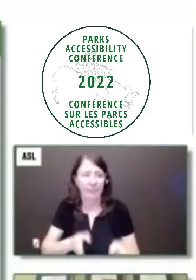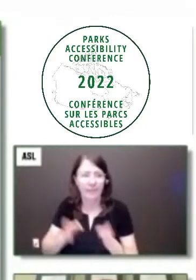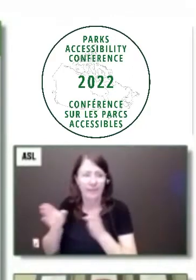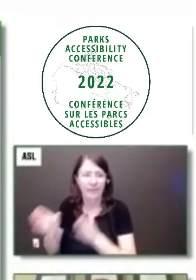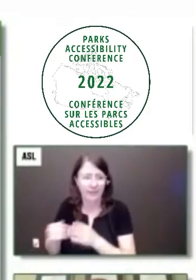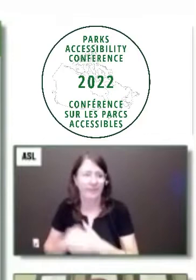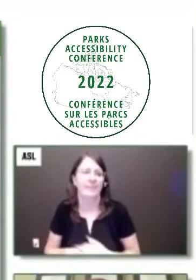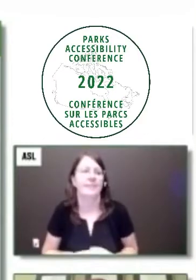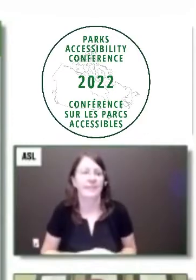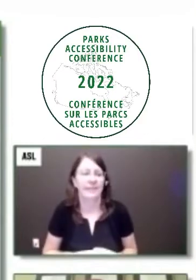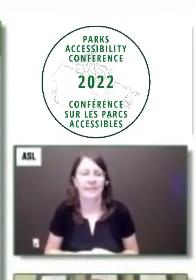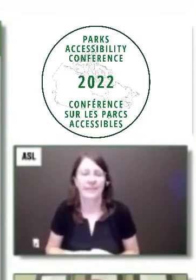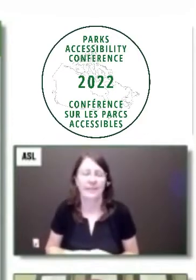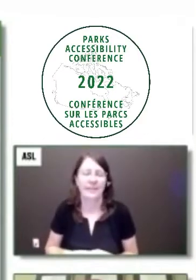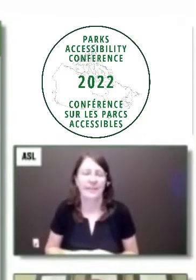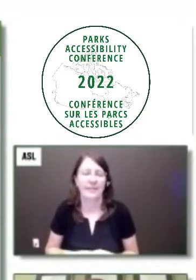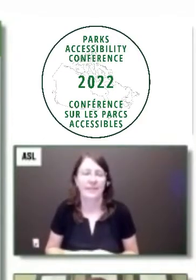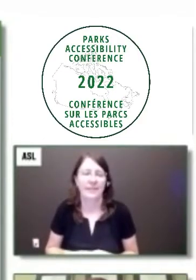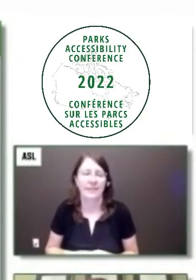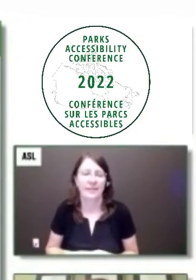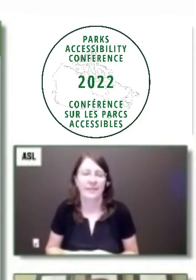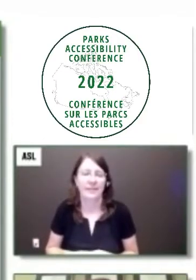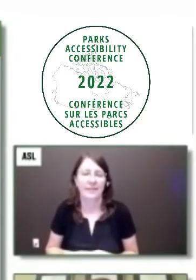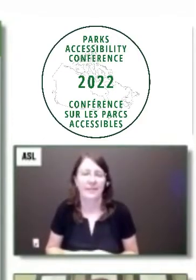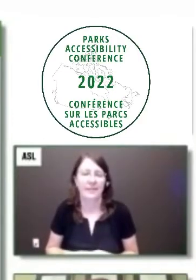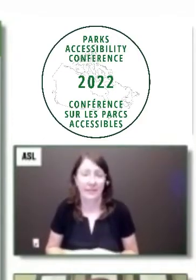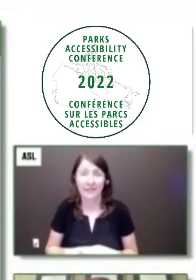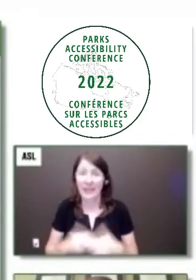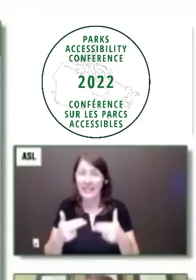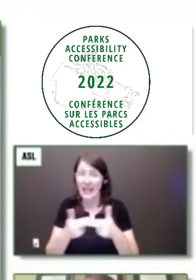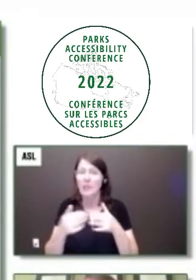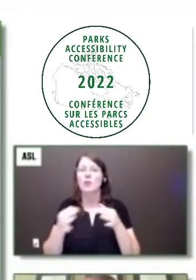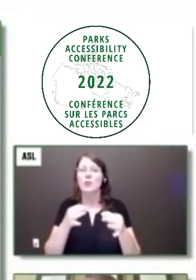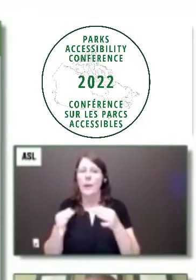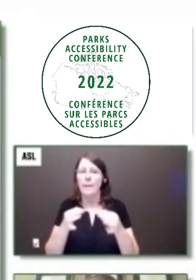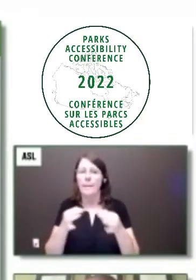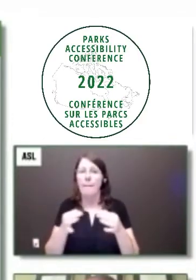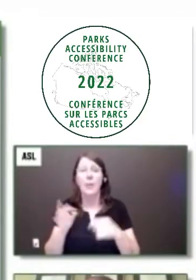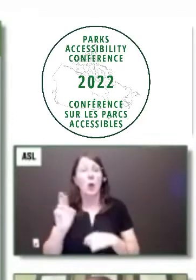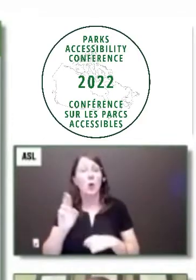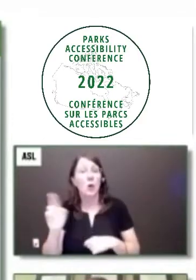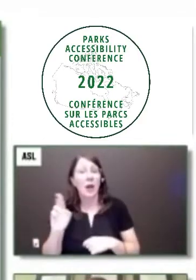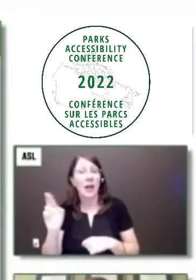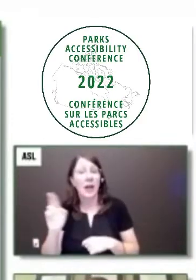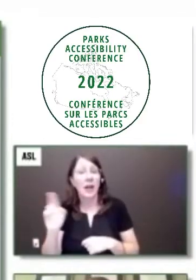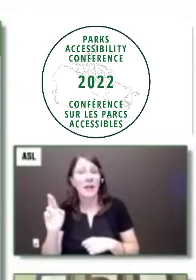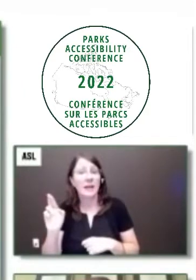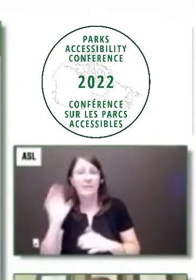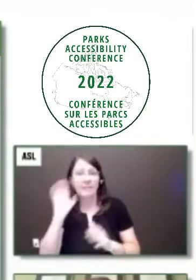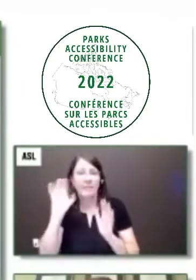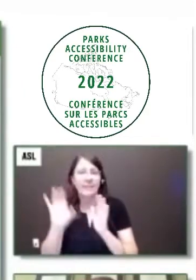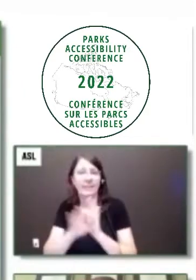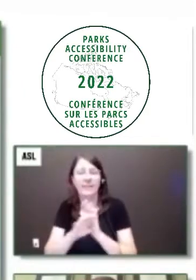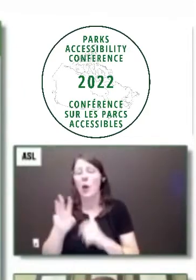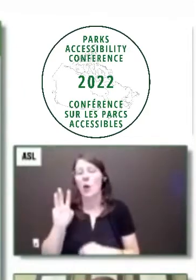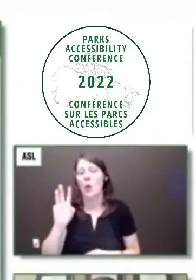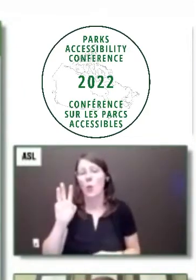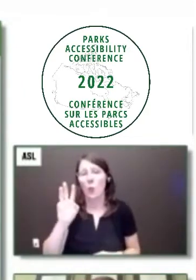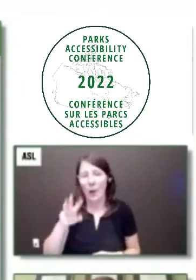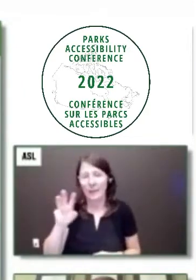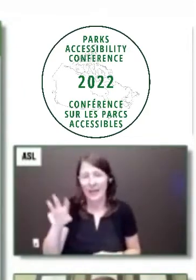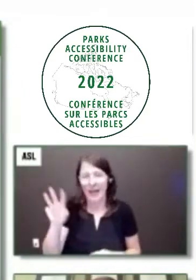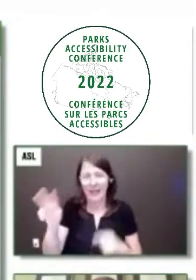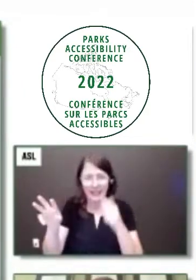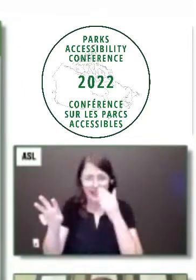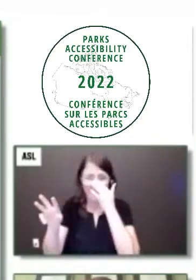So in this slide, what you can see on the right is a web page for our study. And in this picture,